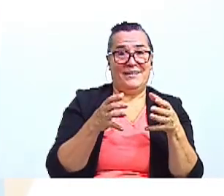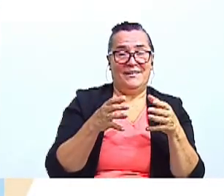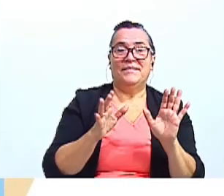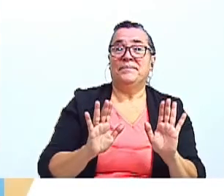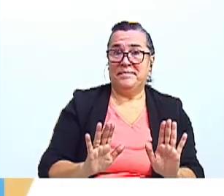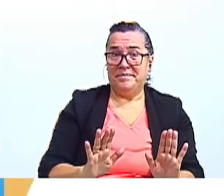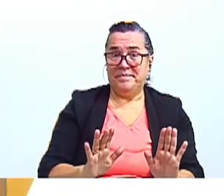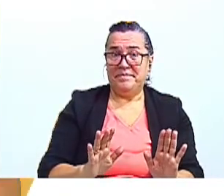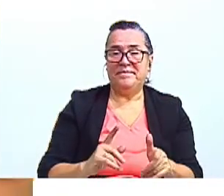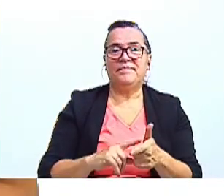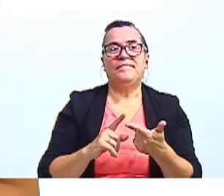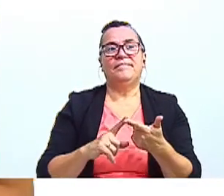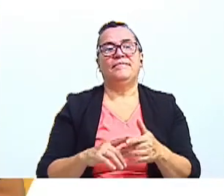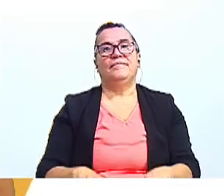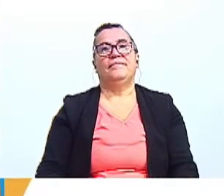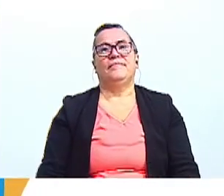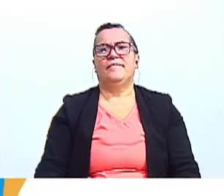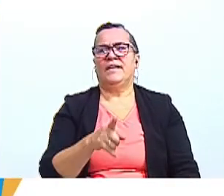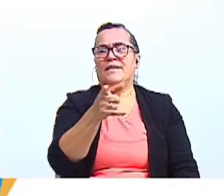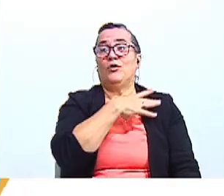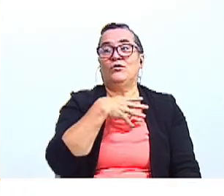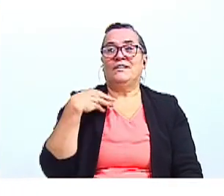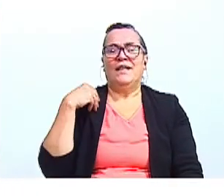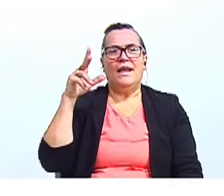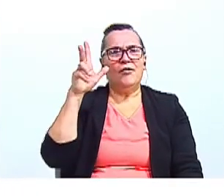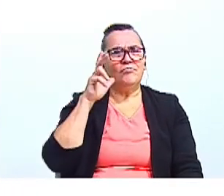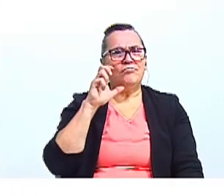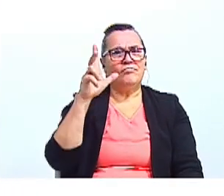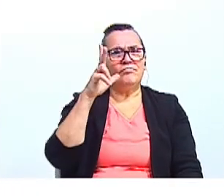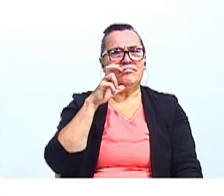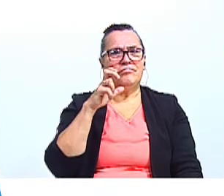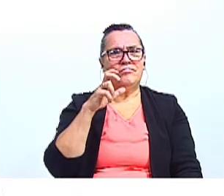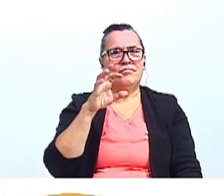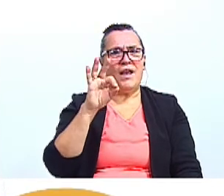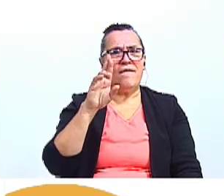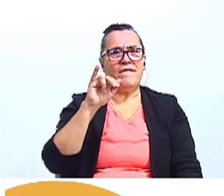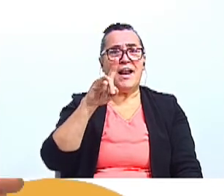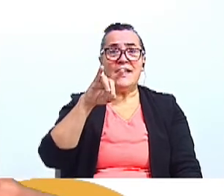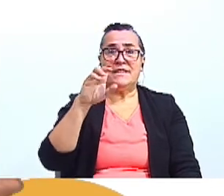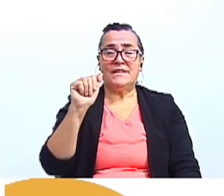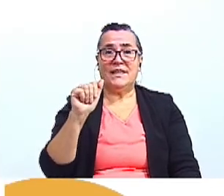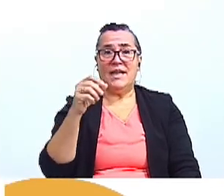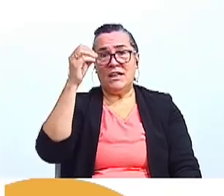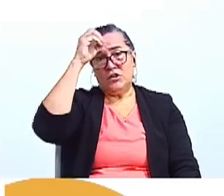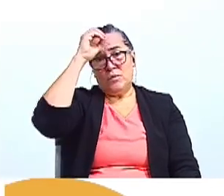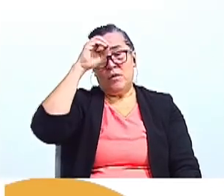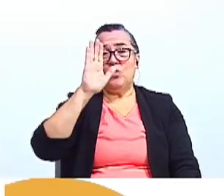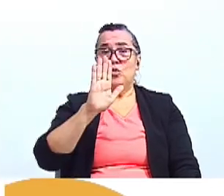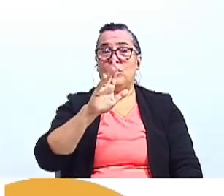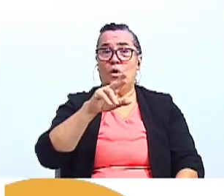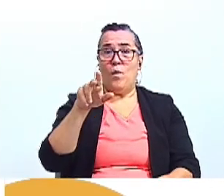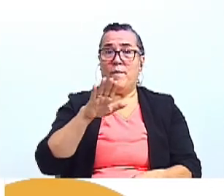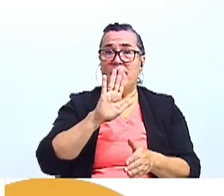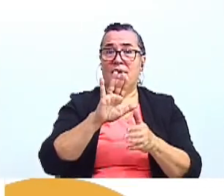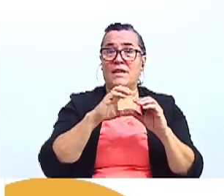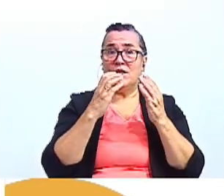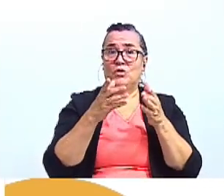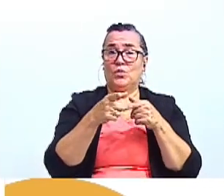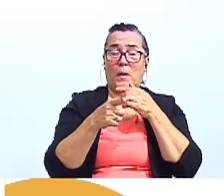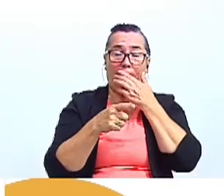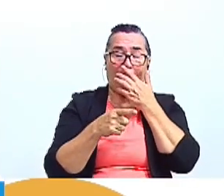So, would you like to listen to Francella's opinion? Well, she's one of your classmates,